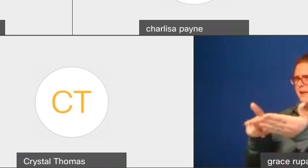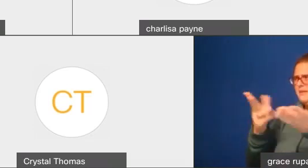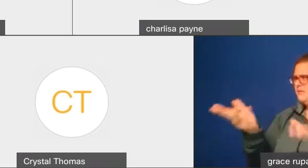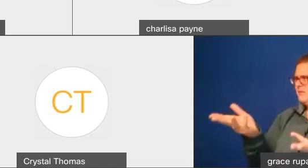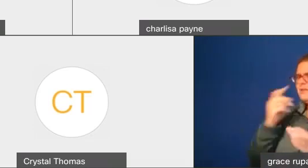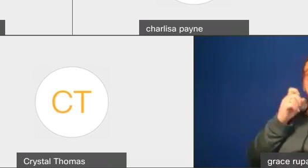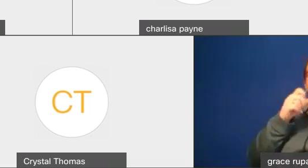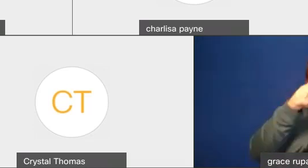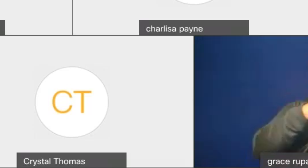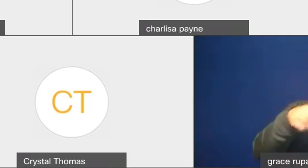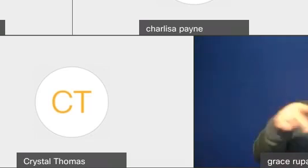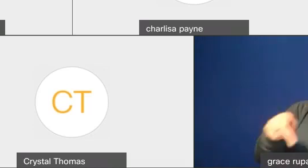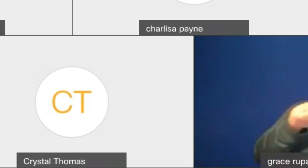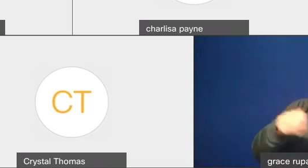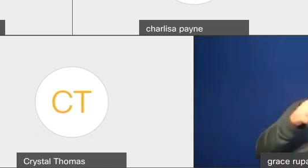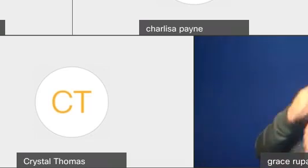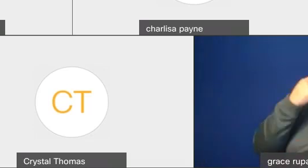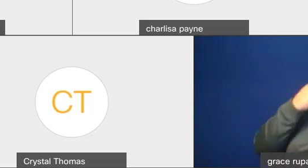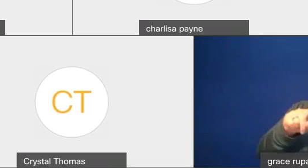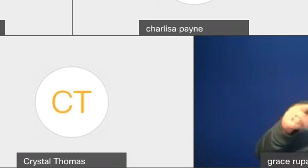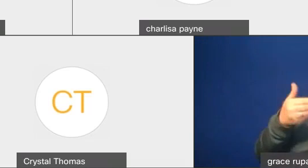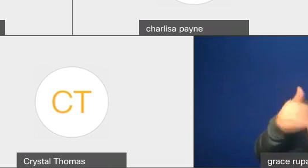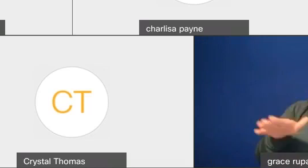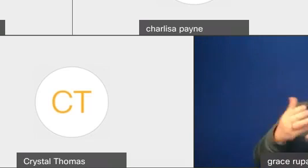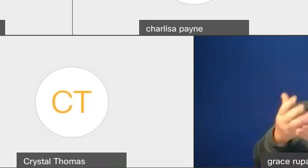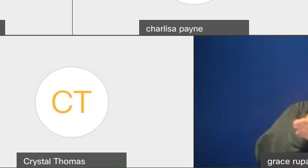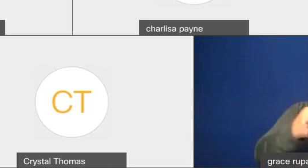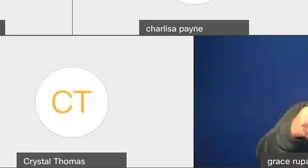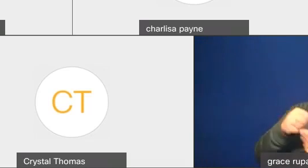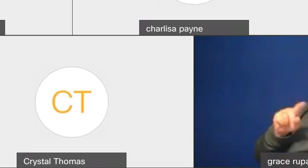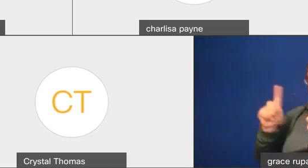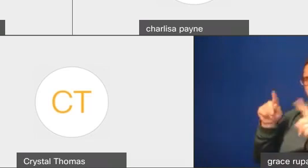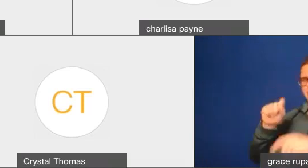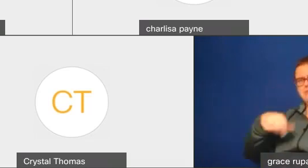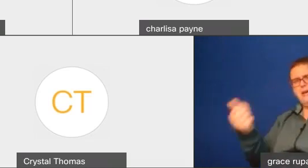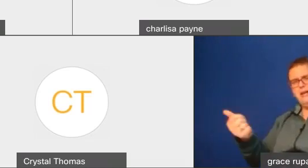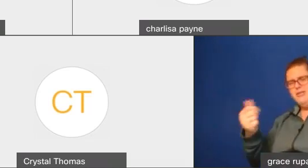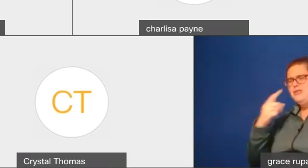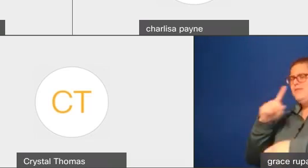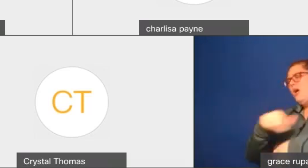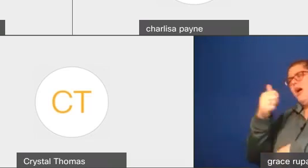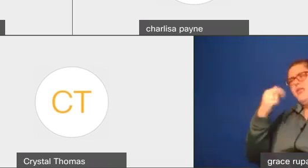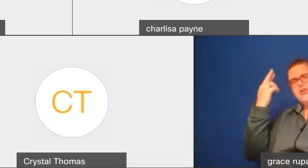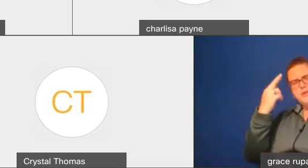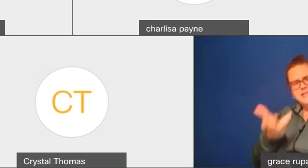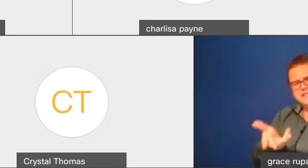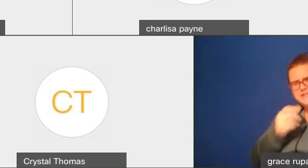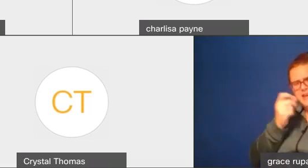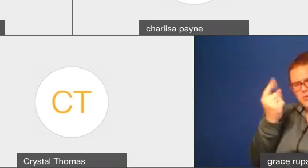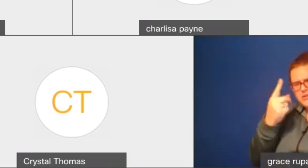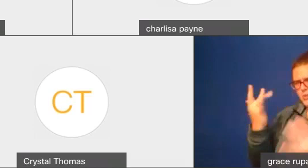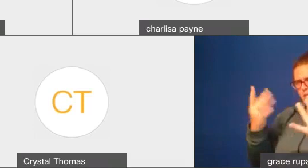PPP is expressly dedicated for that expense? So just to clarify, and I